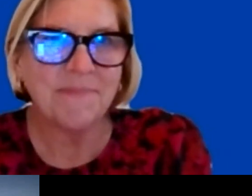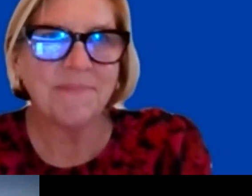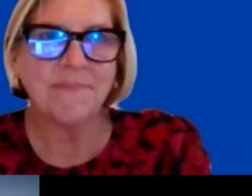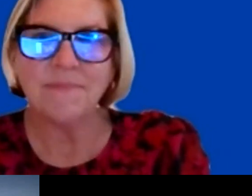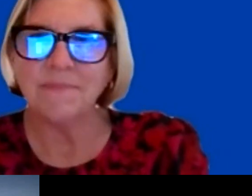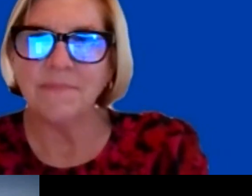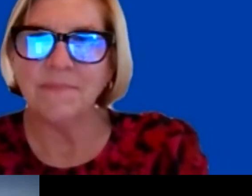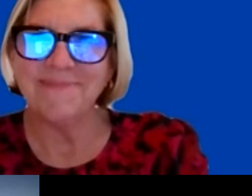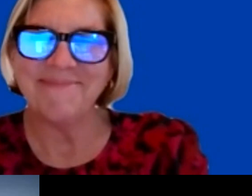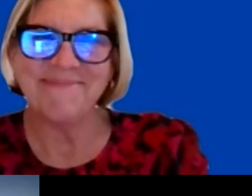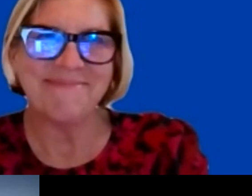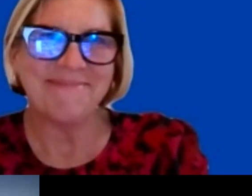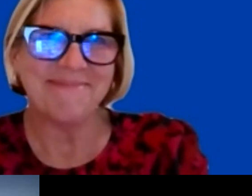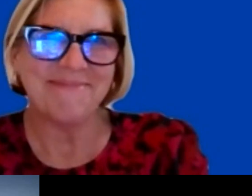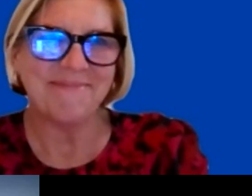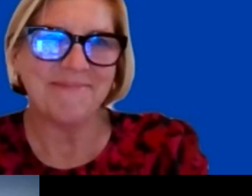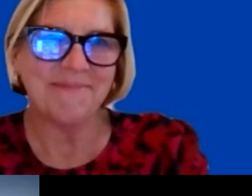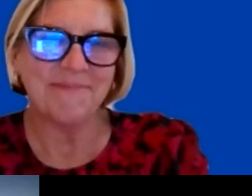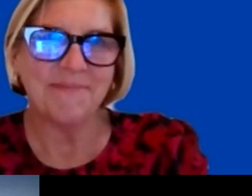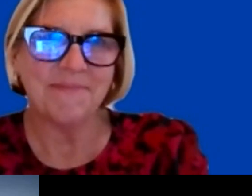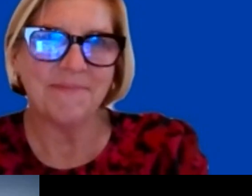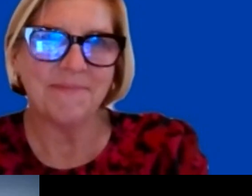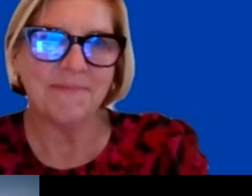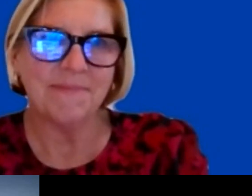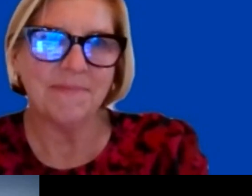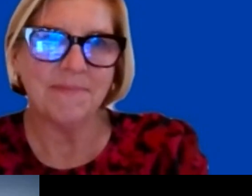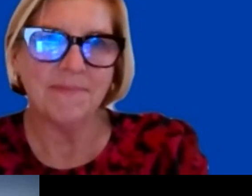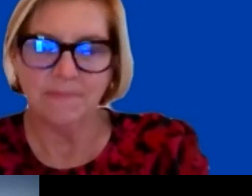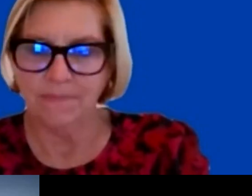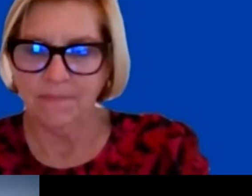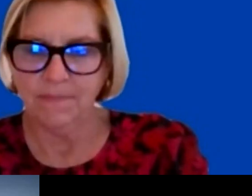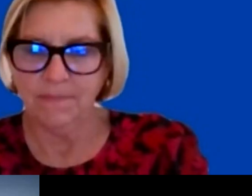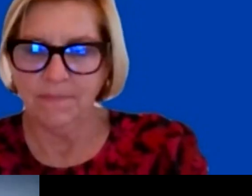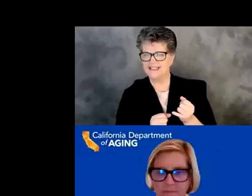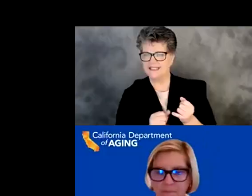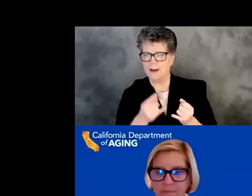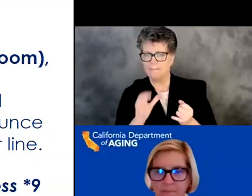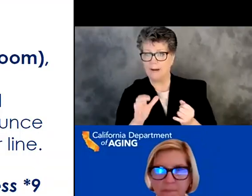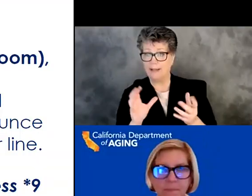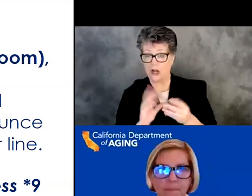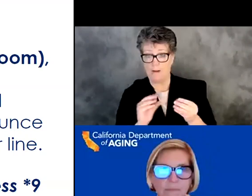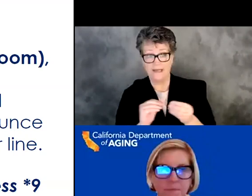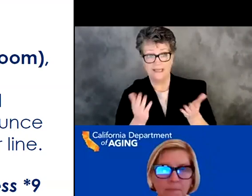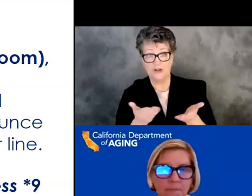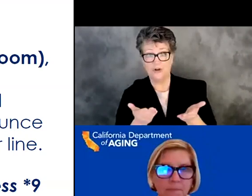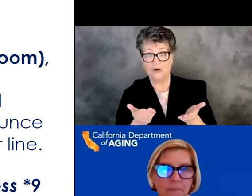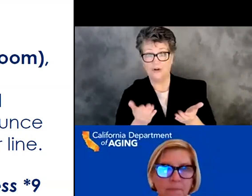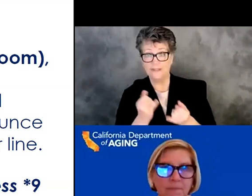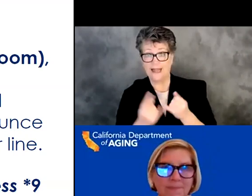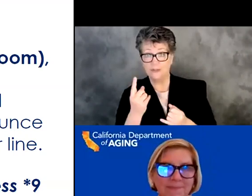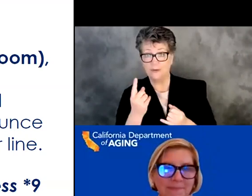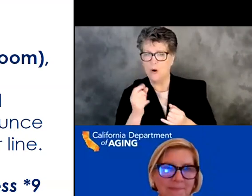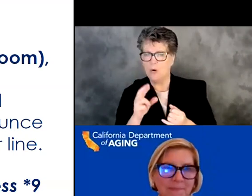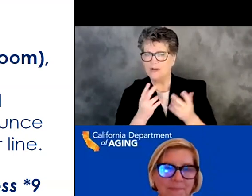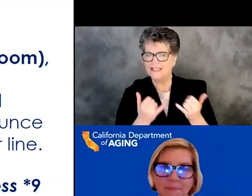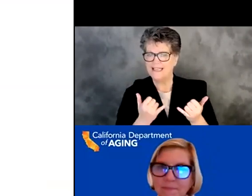So now, I think that was the last, was that the last public comment here? Or is it